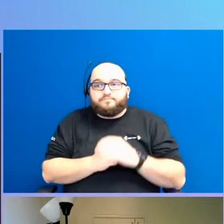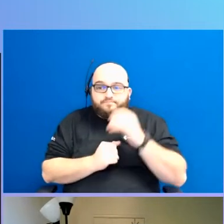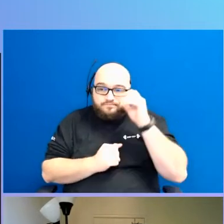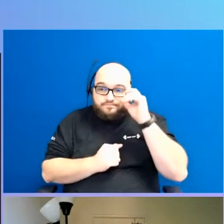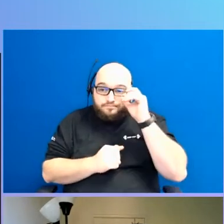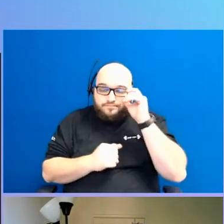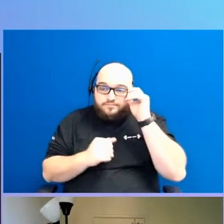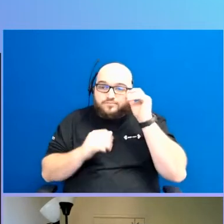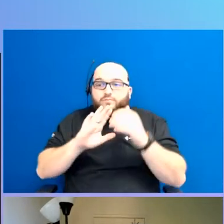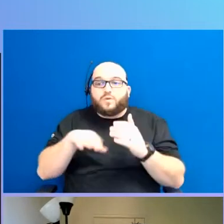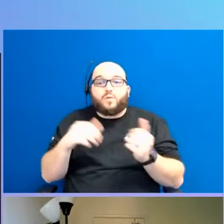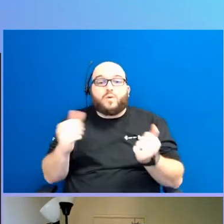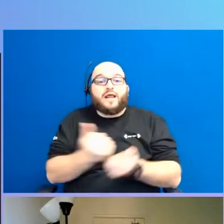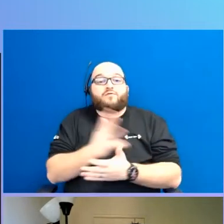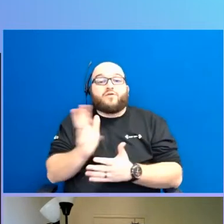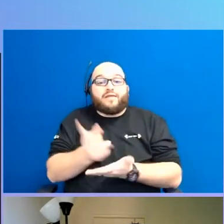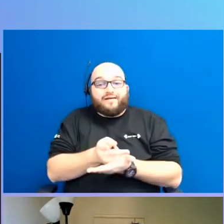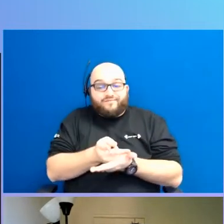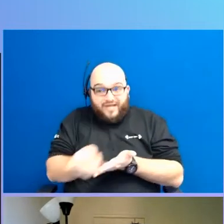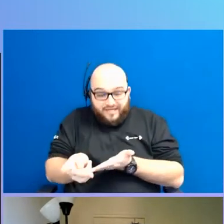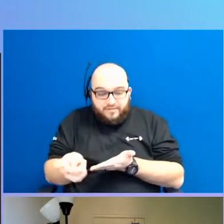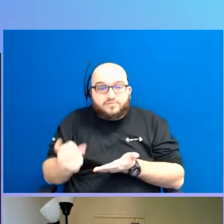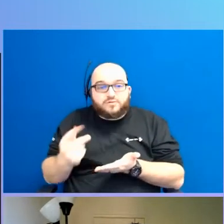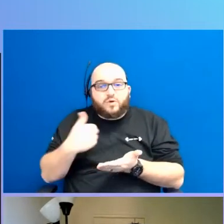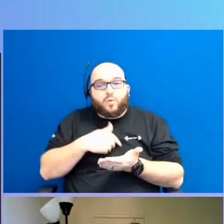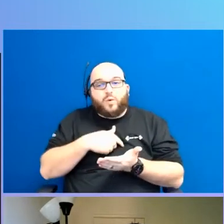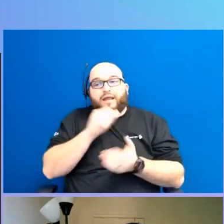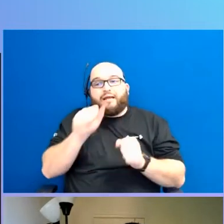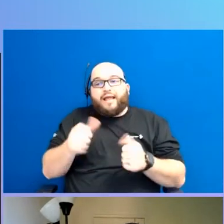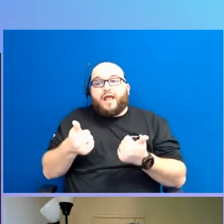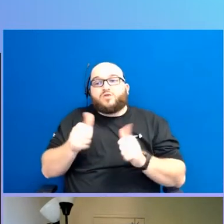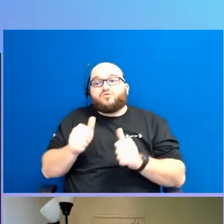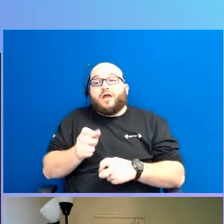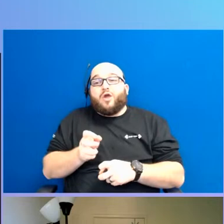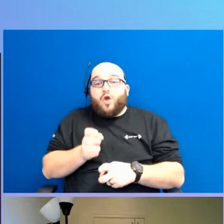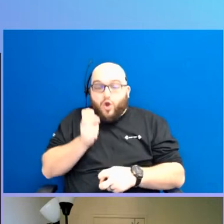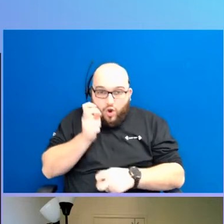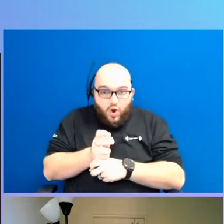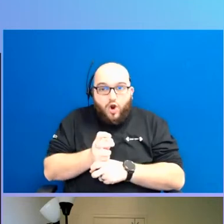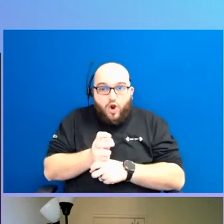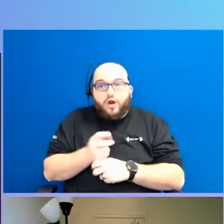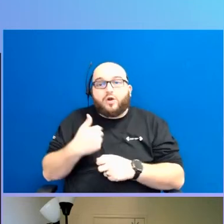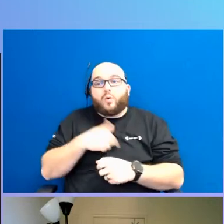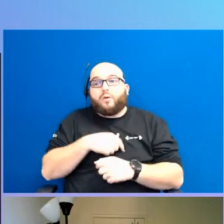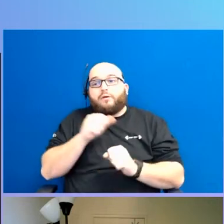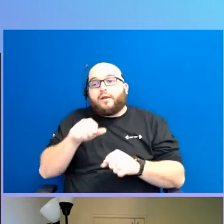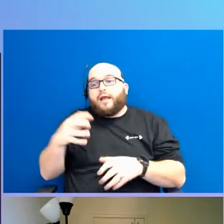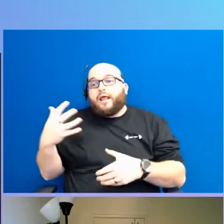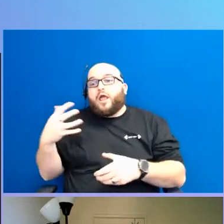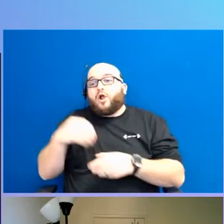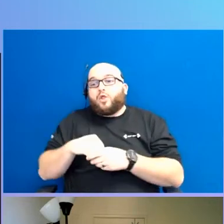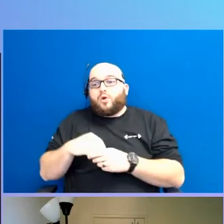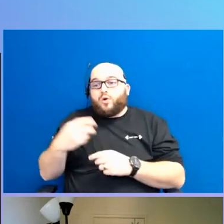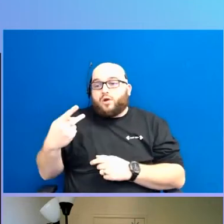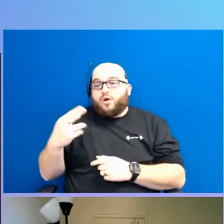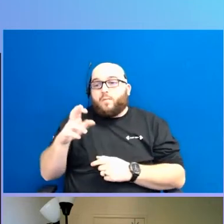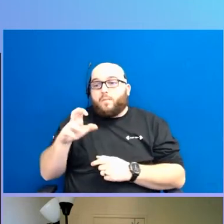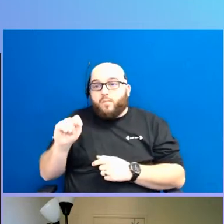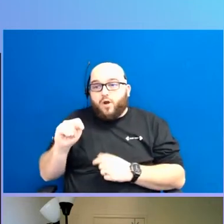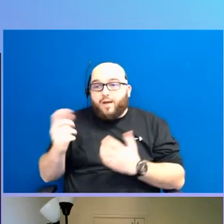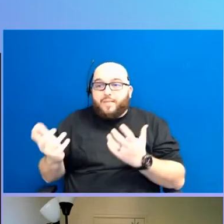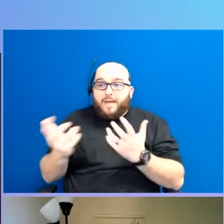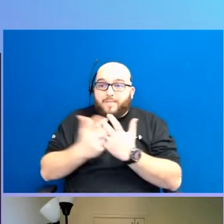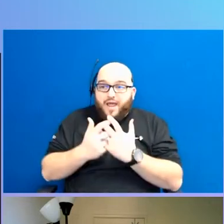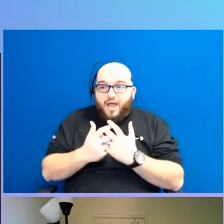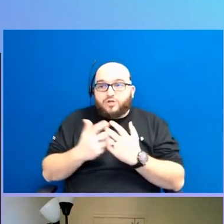When all else fails, you know, we can try hard we can include prompt matching, we can cover